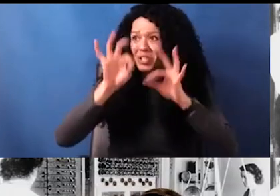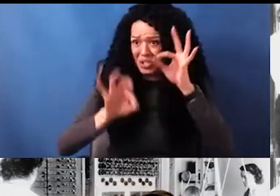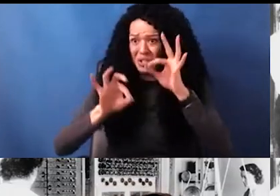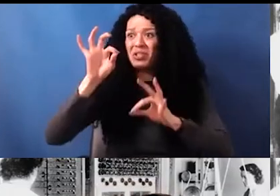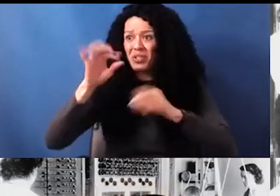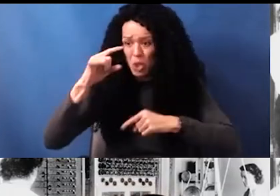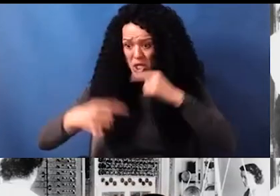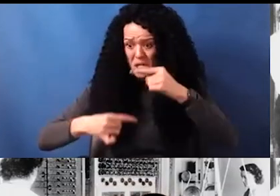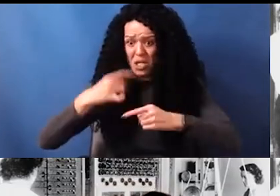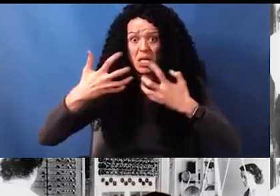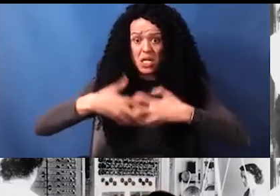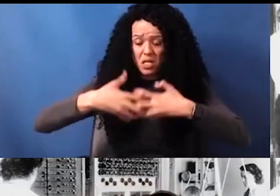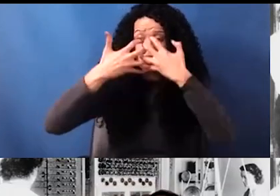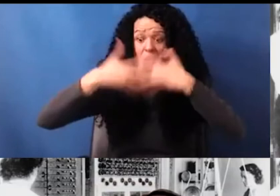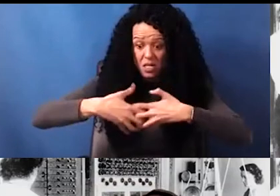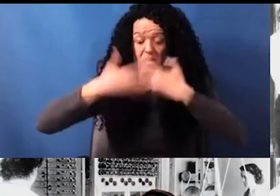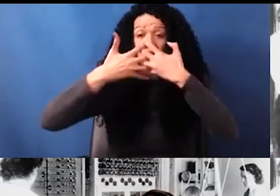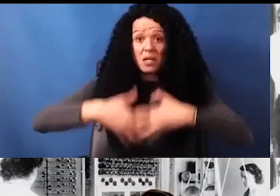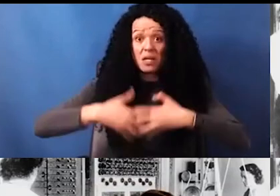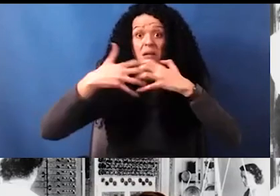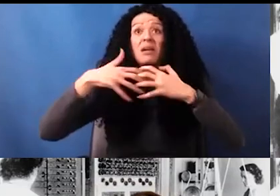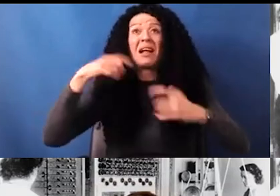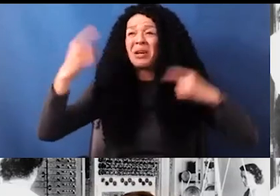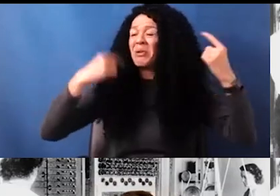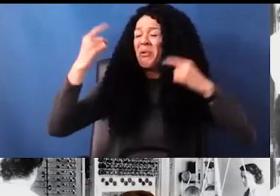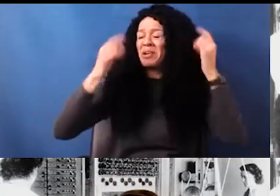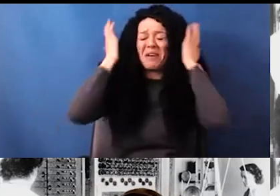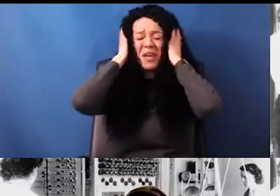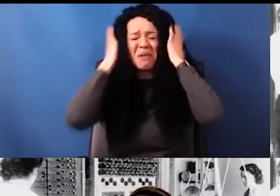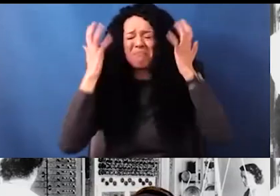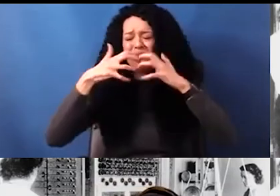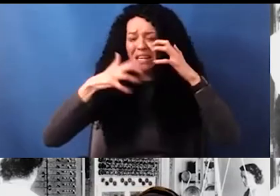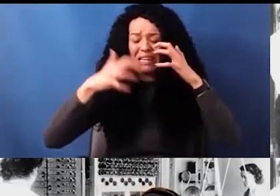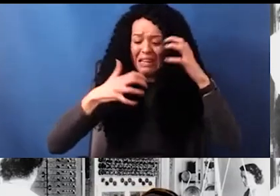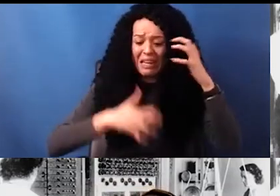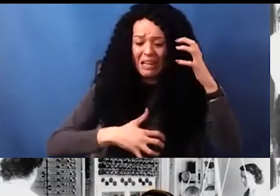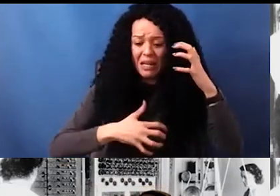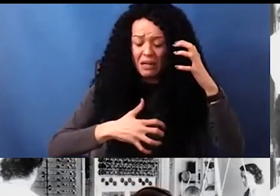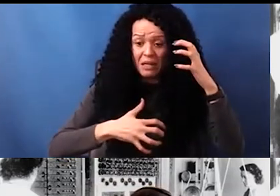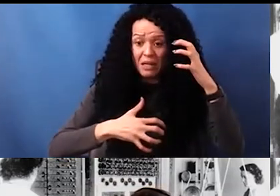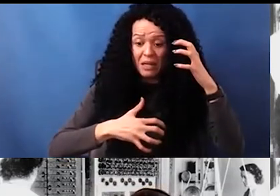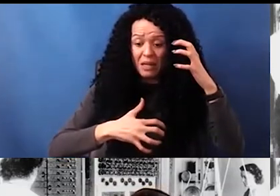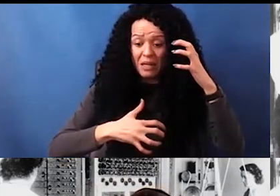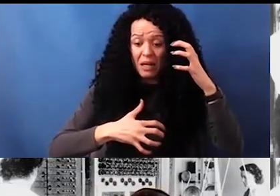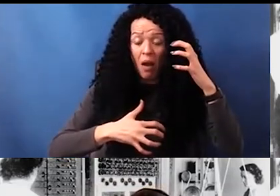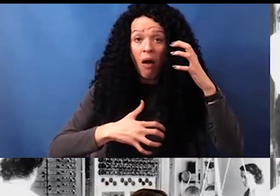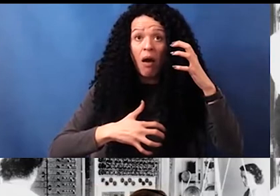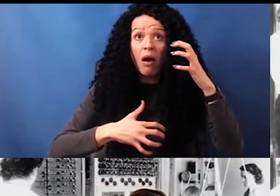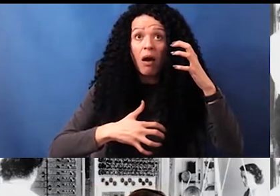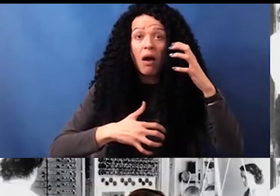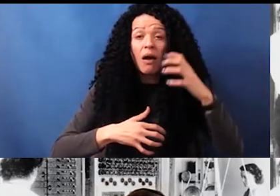noise of it, breaking, and the noise of it, breaking, breaks!